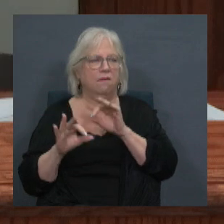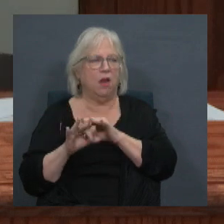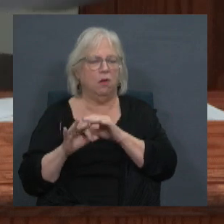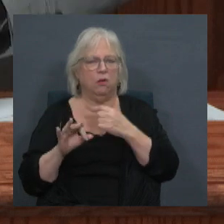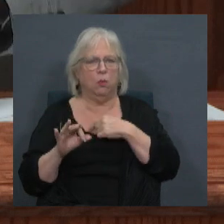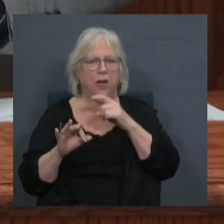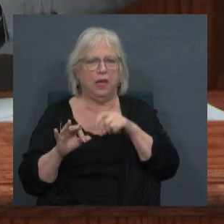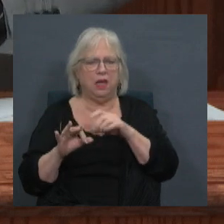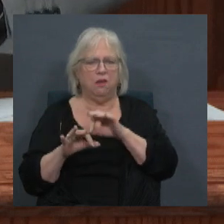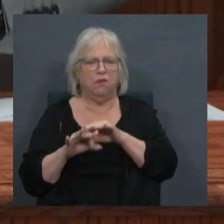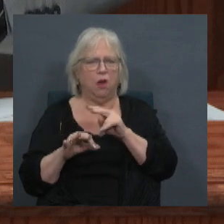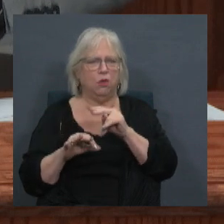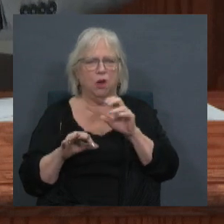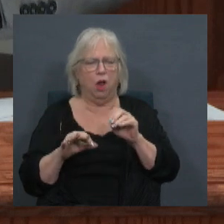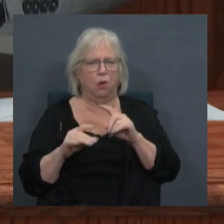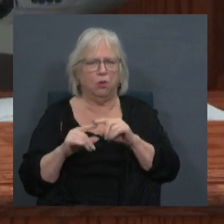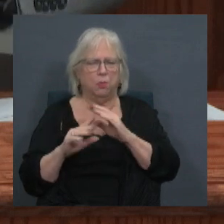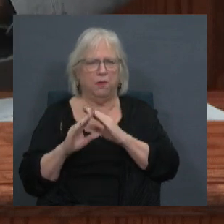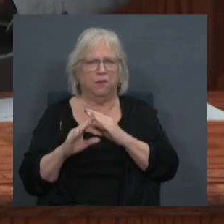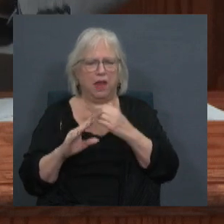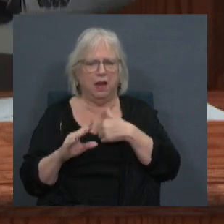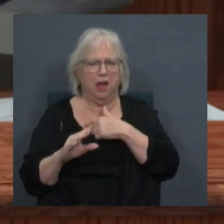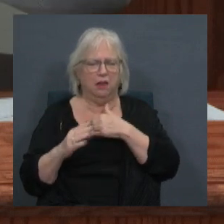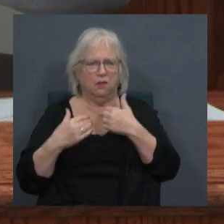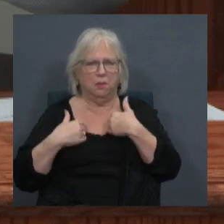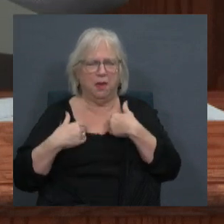to prevent us from having a